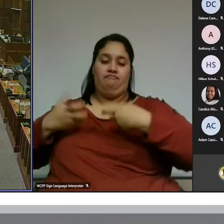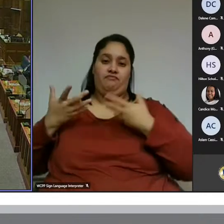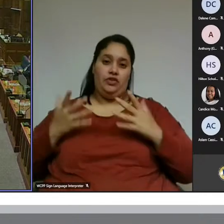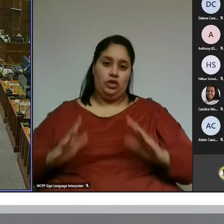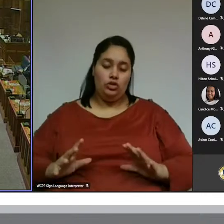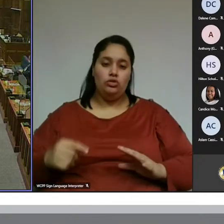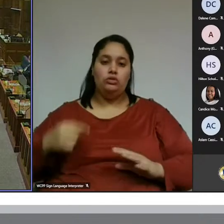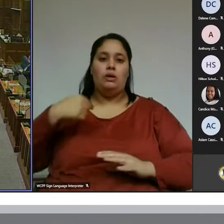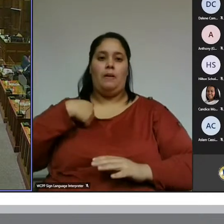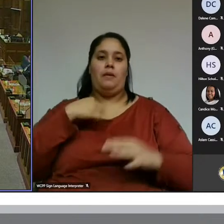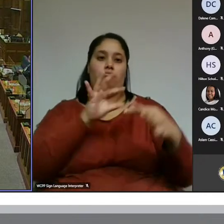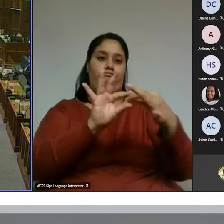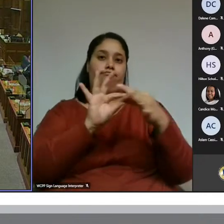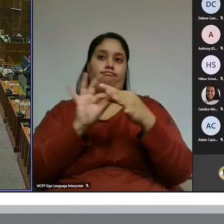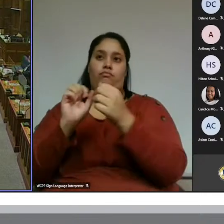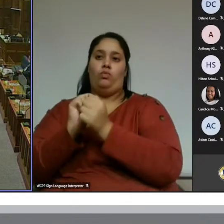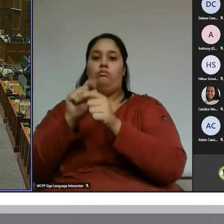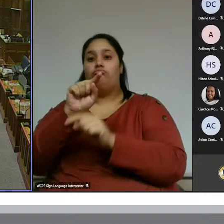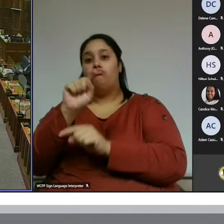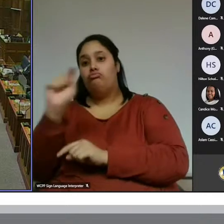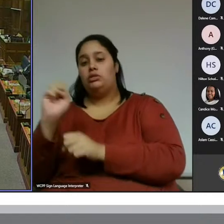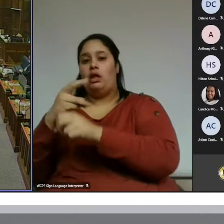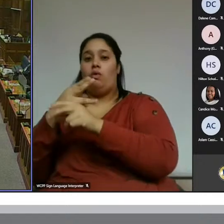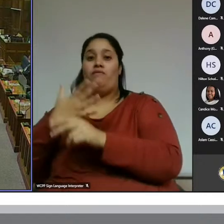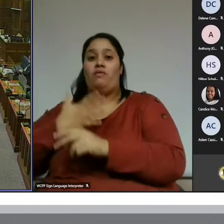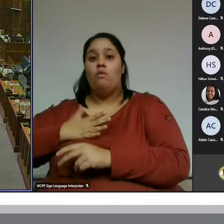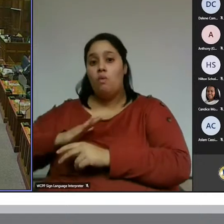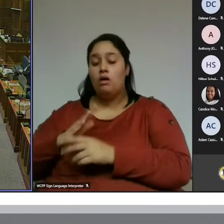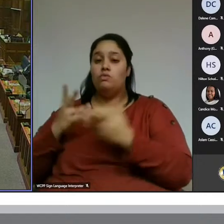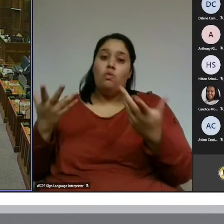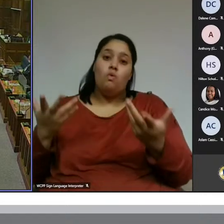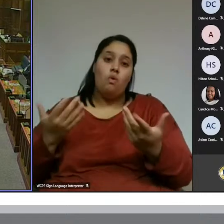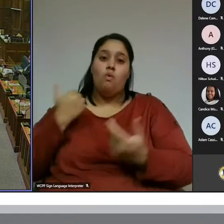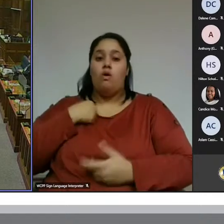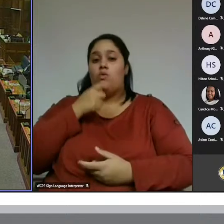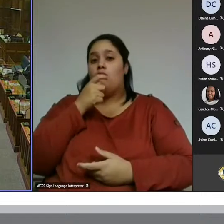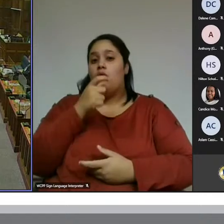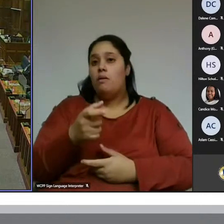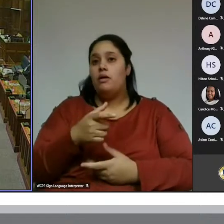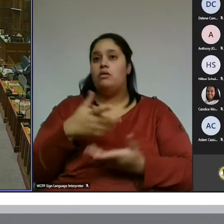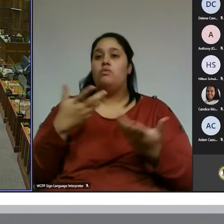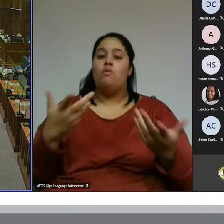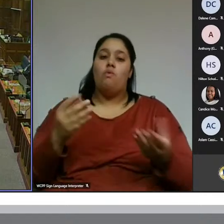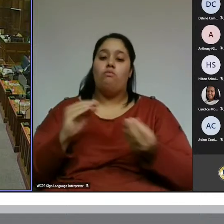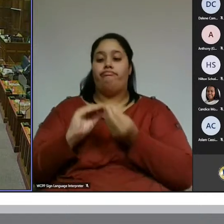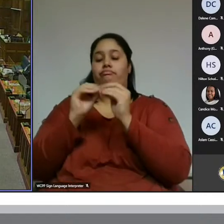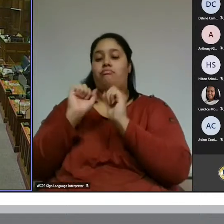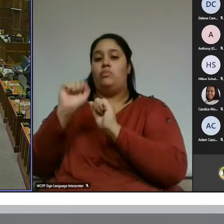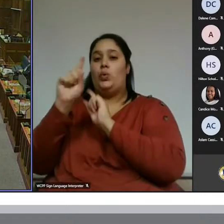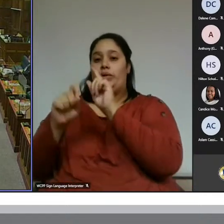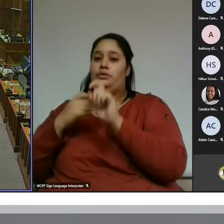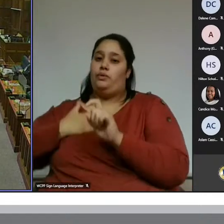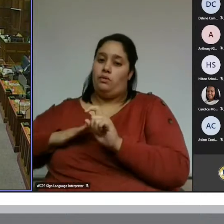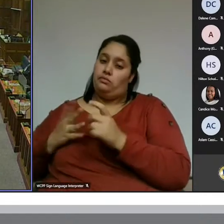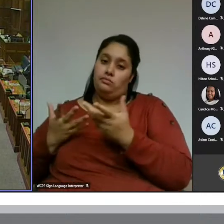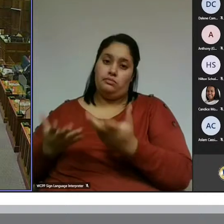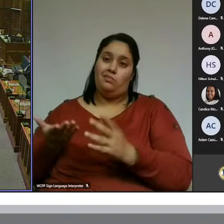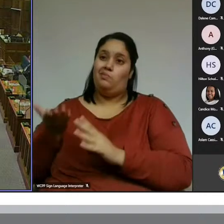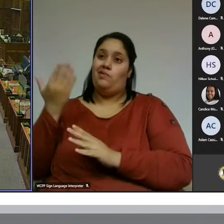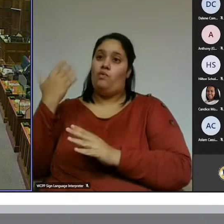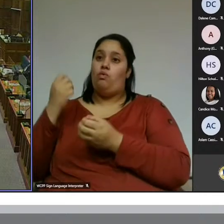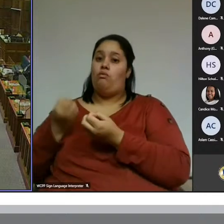I will engage those stakeholders if they wish to augment their submissions that they have made in the